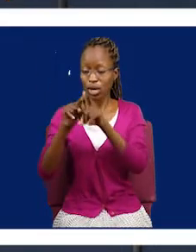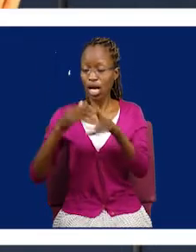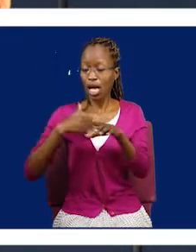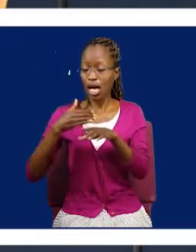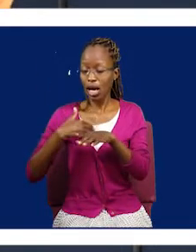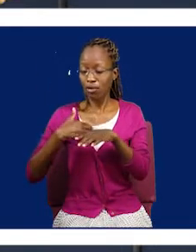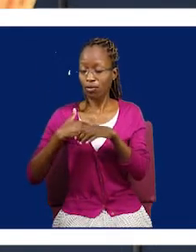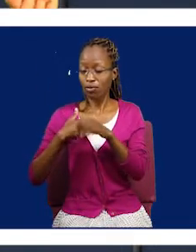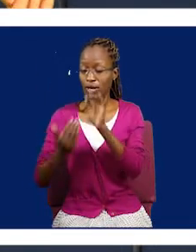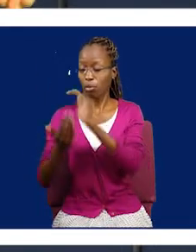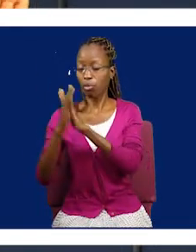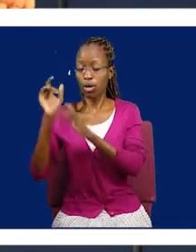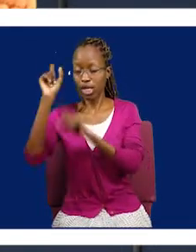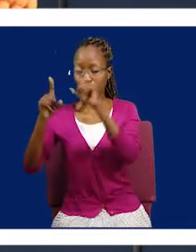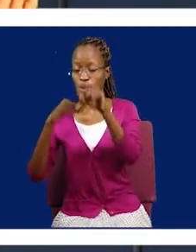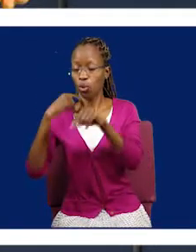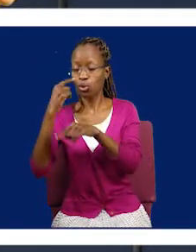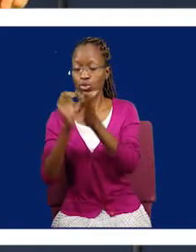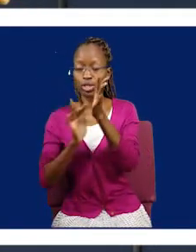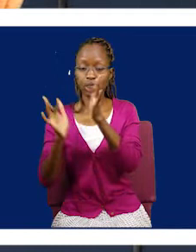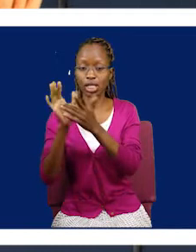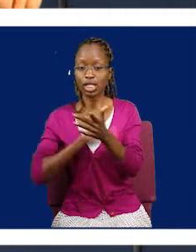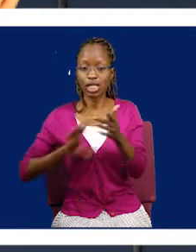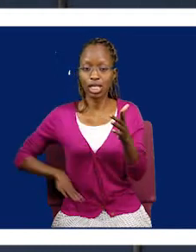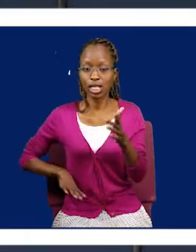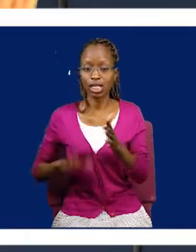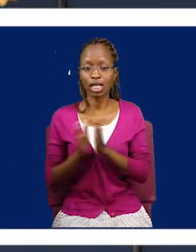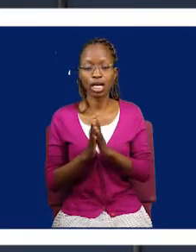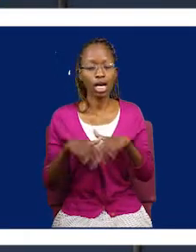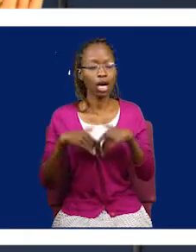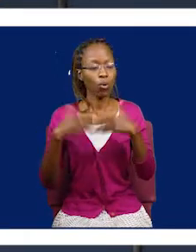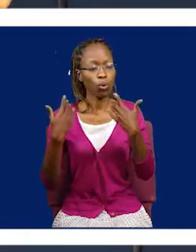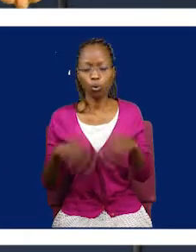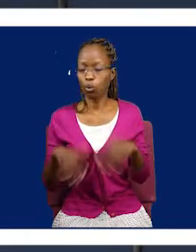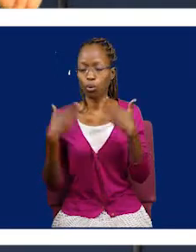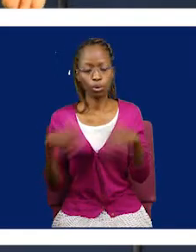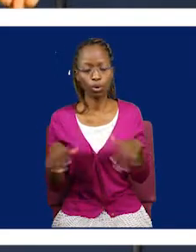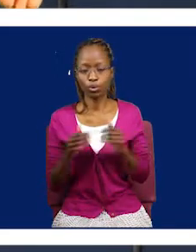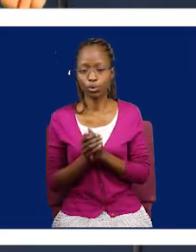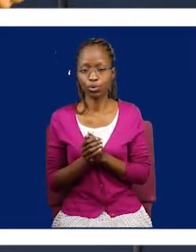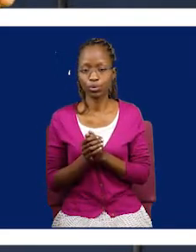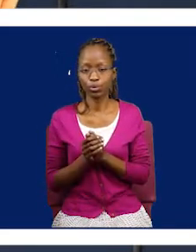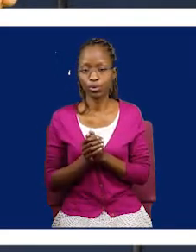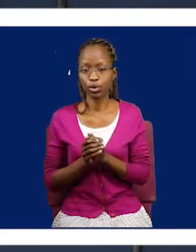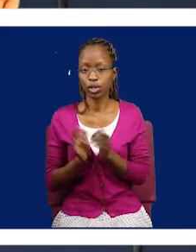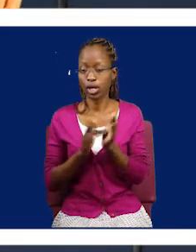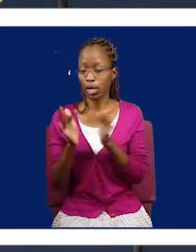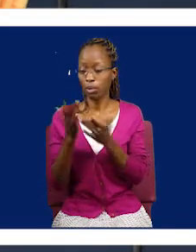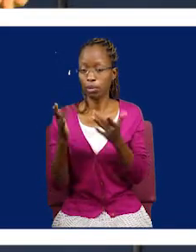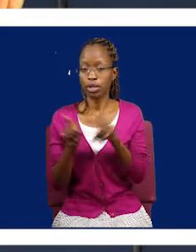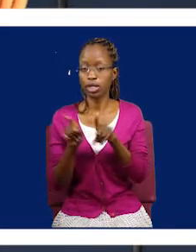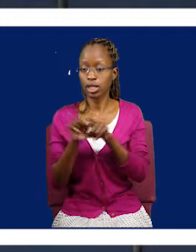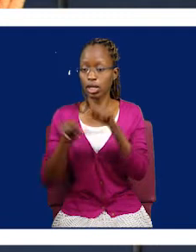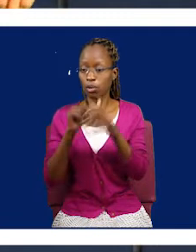is Jesus Christ. Wow, how simple and how wow is that? Wow, the Bible